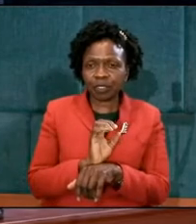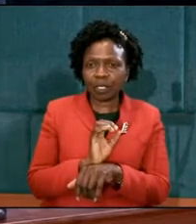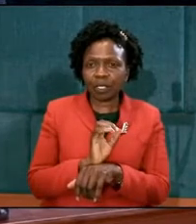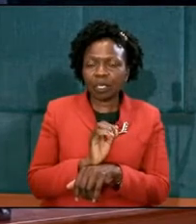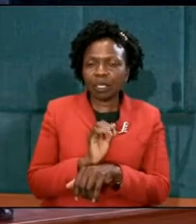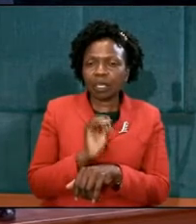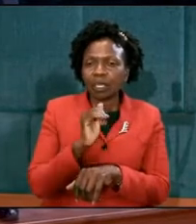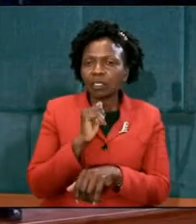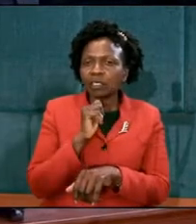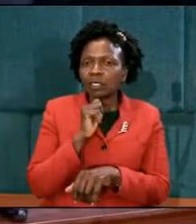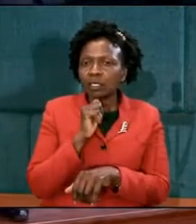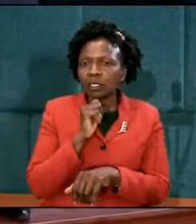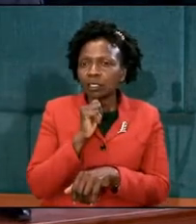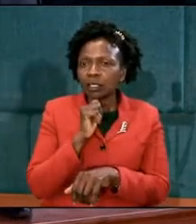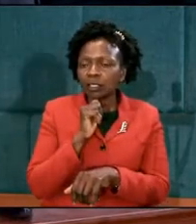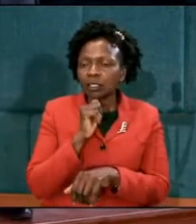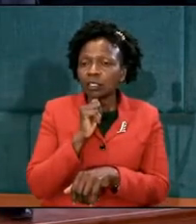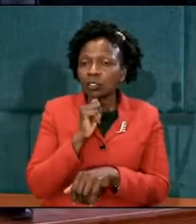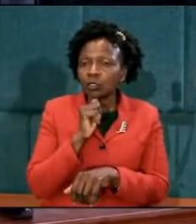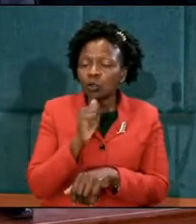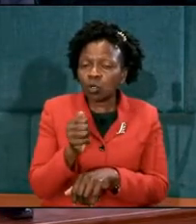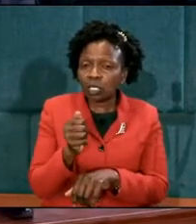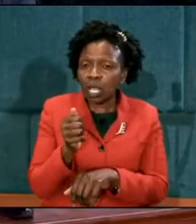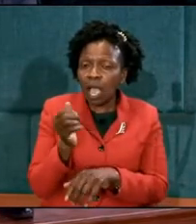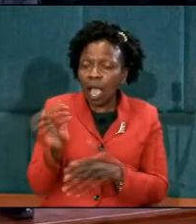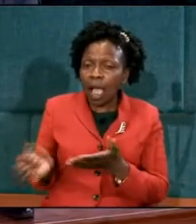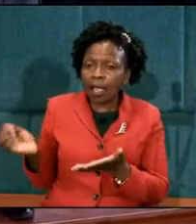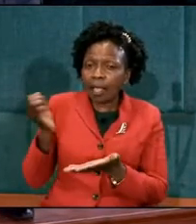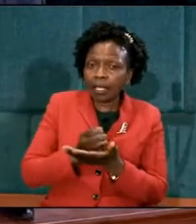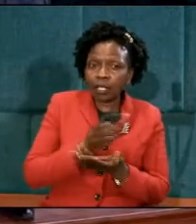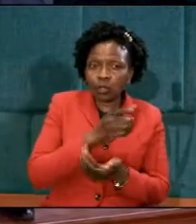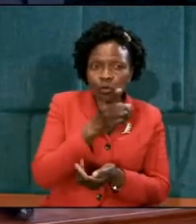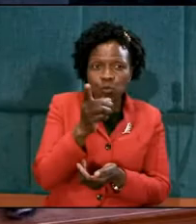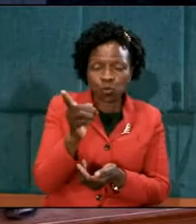is not what is hiring you.